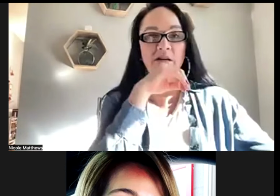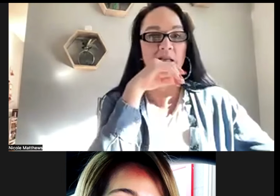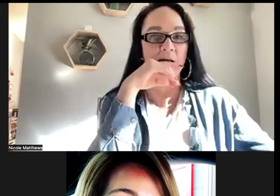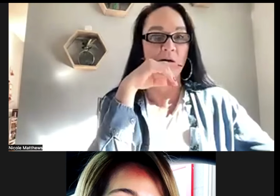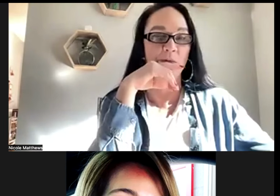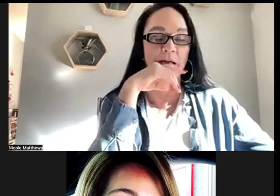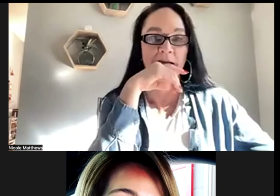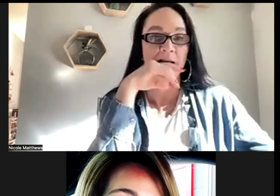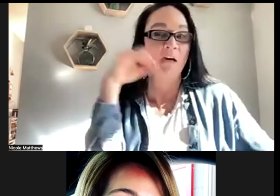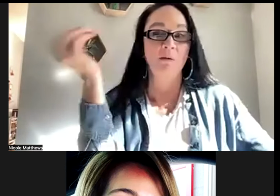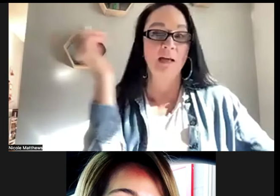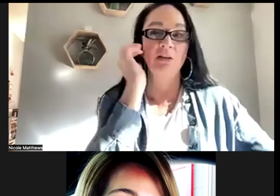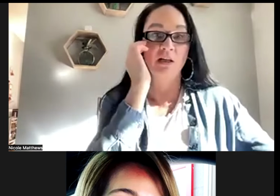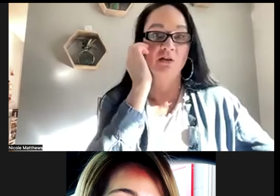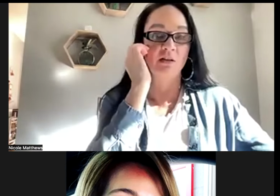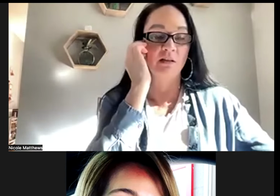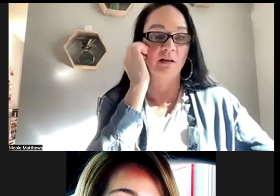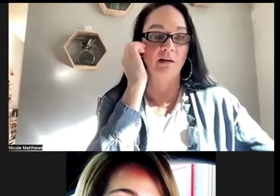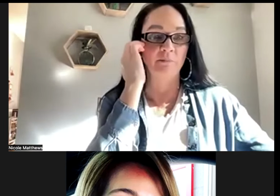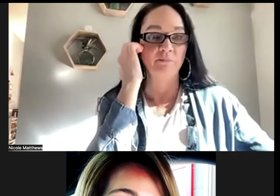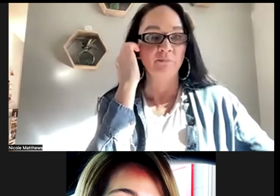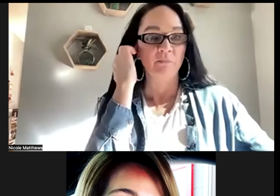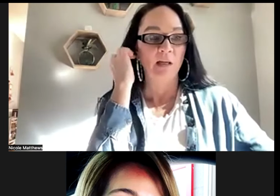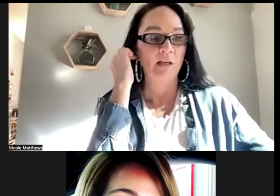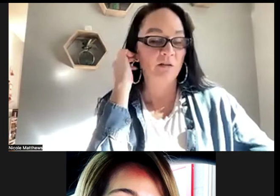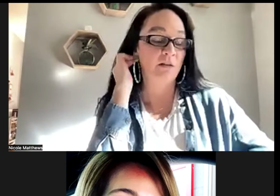how, how our bodies change. And